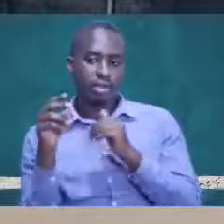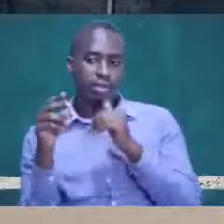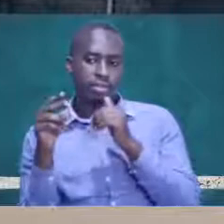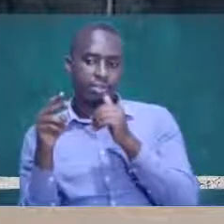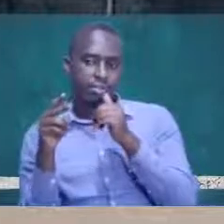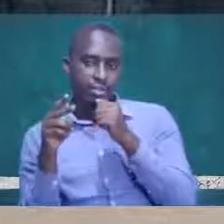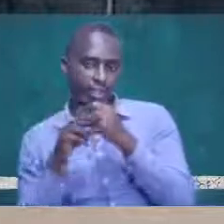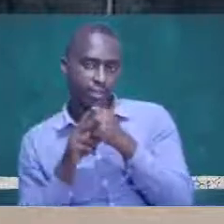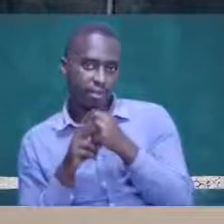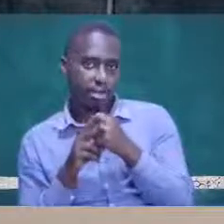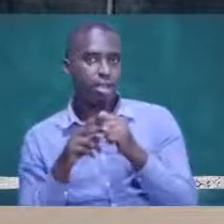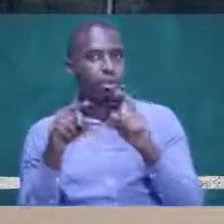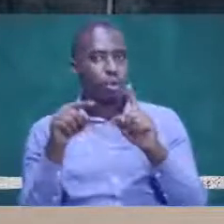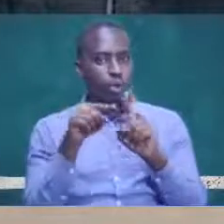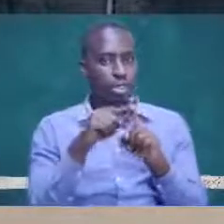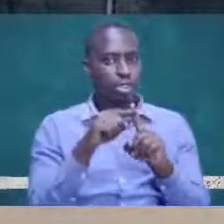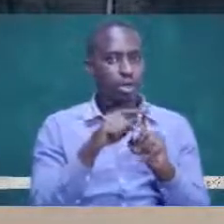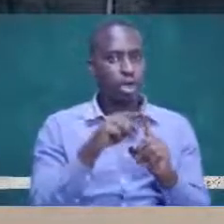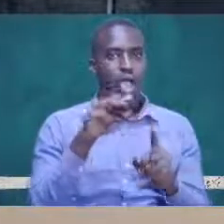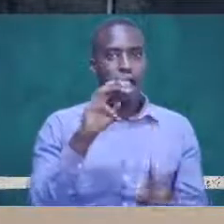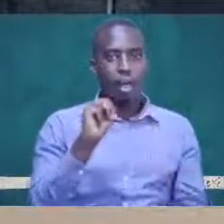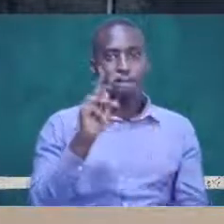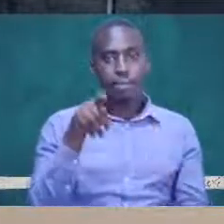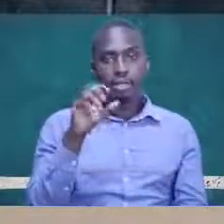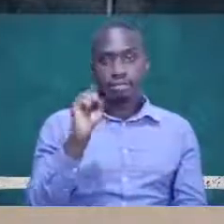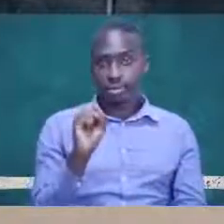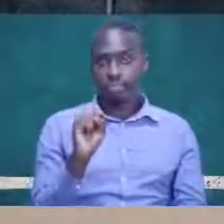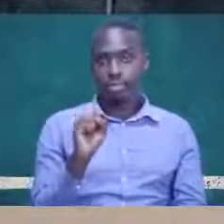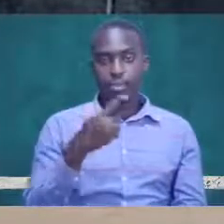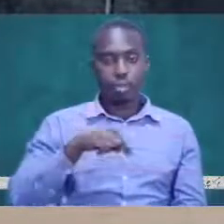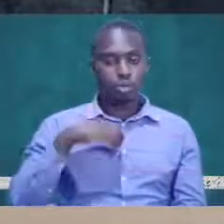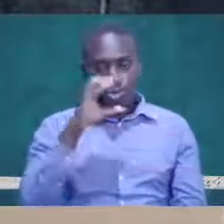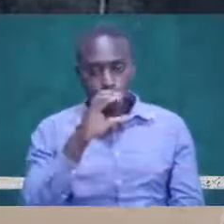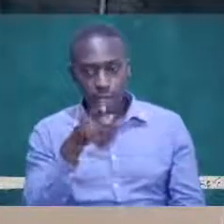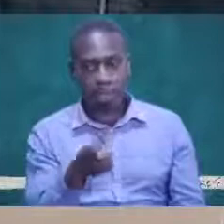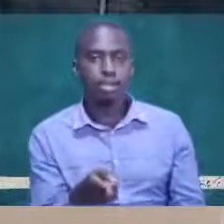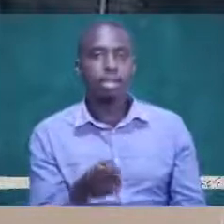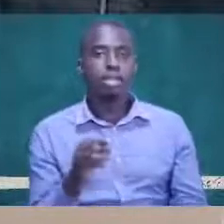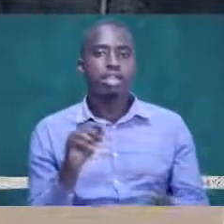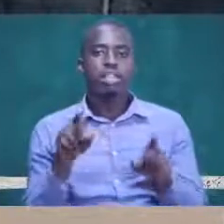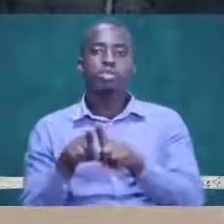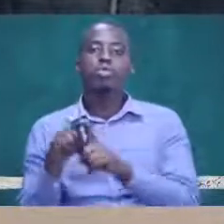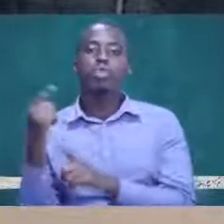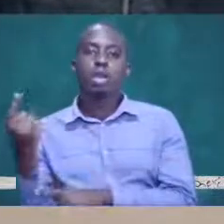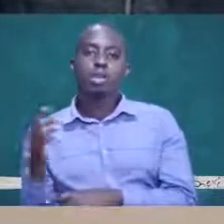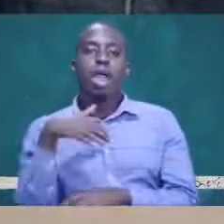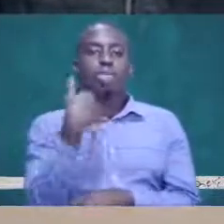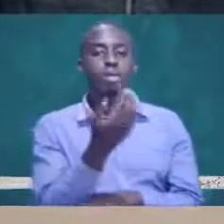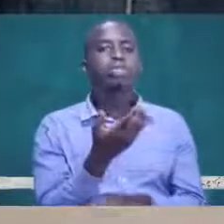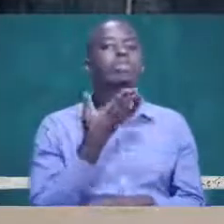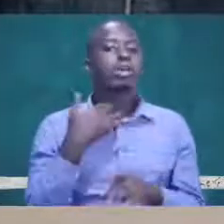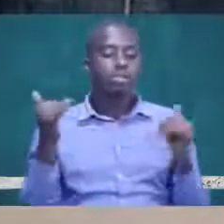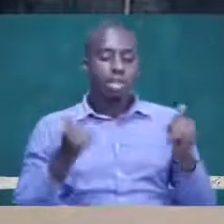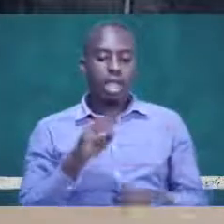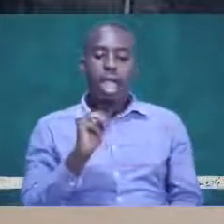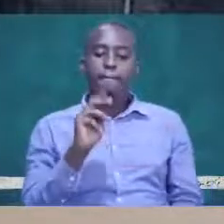0.7 plus marginal propensity to save, which we are looking for, is equal to 1. Now we want to remain with